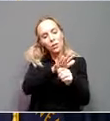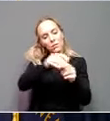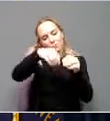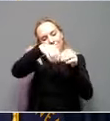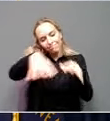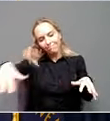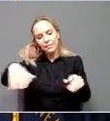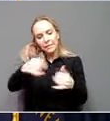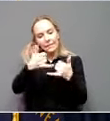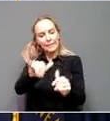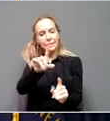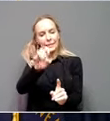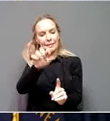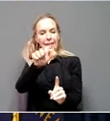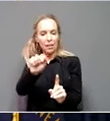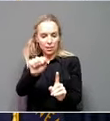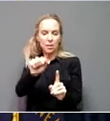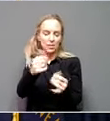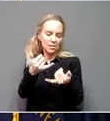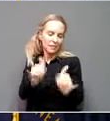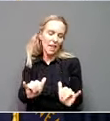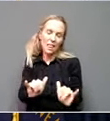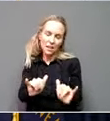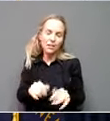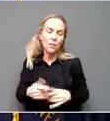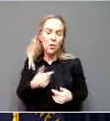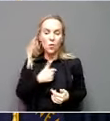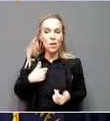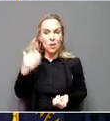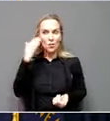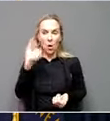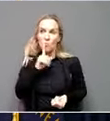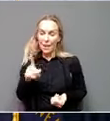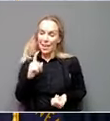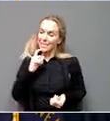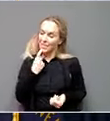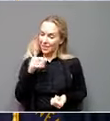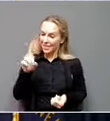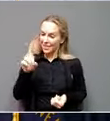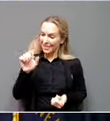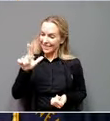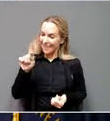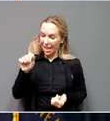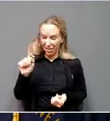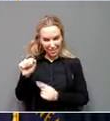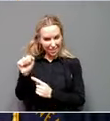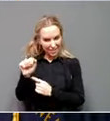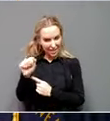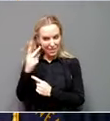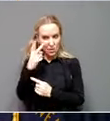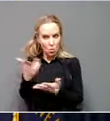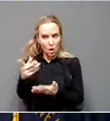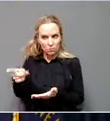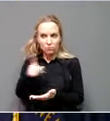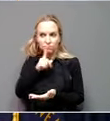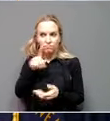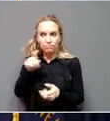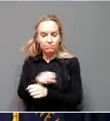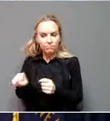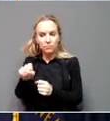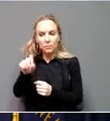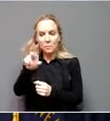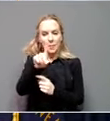still don't know really how severe Delta is, right? Reinfection, we haven't seen Delta versus Delta, if